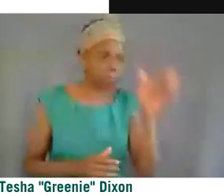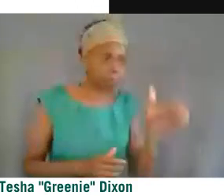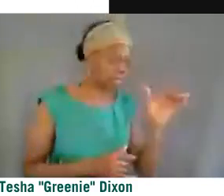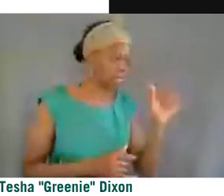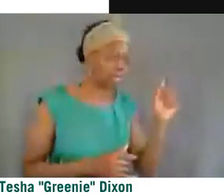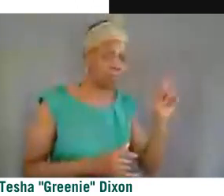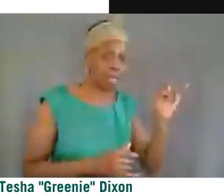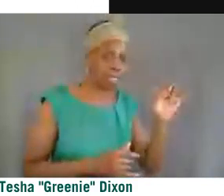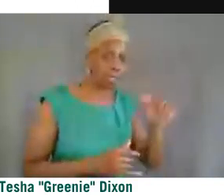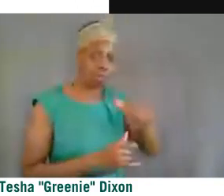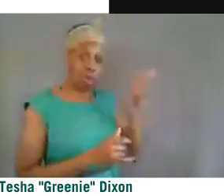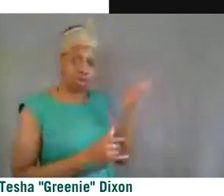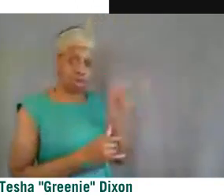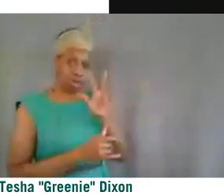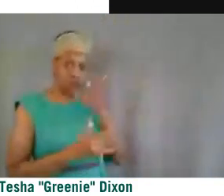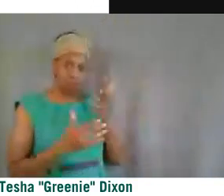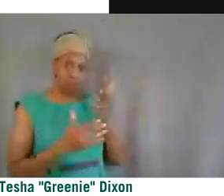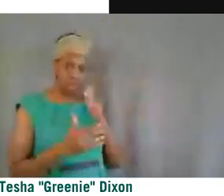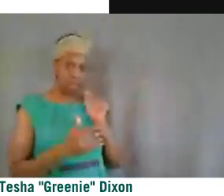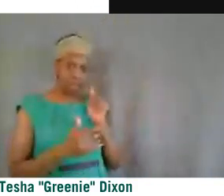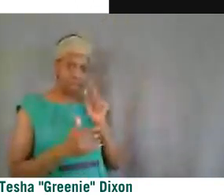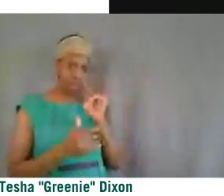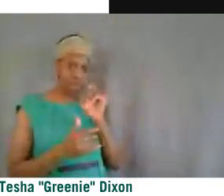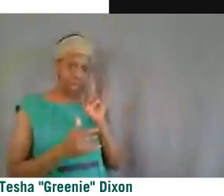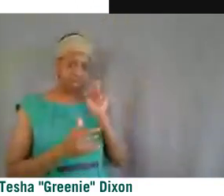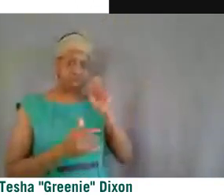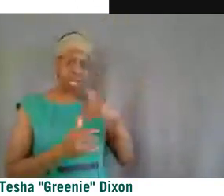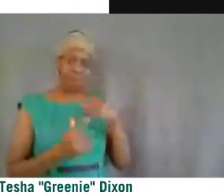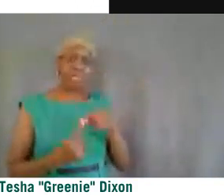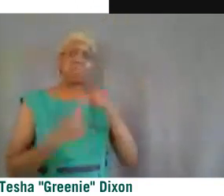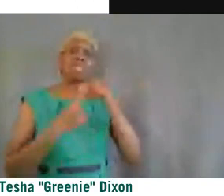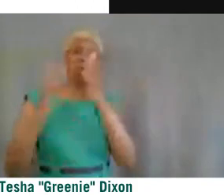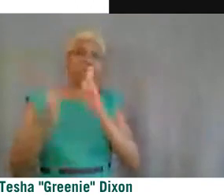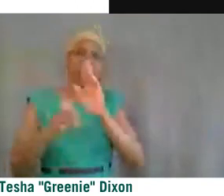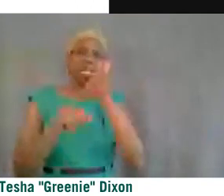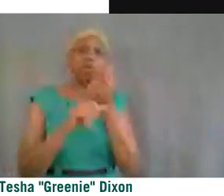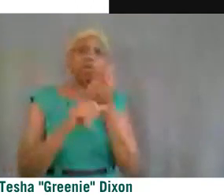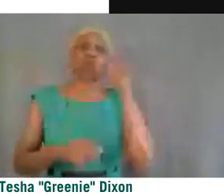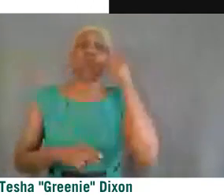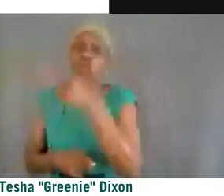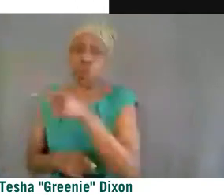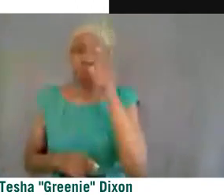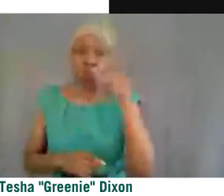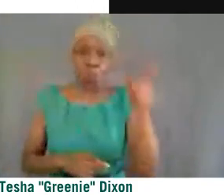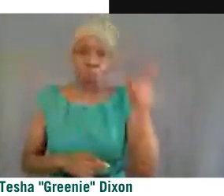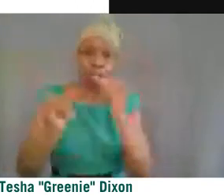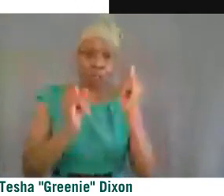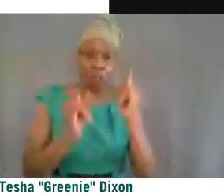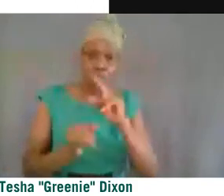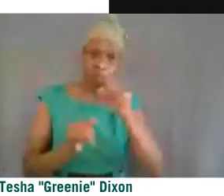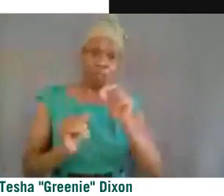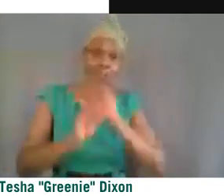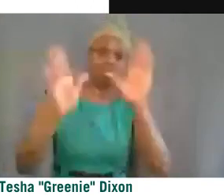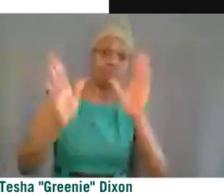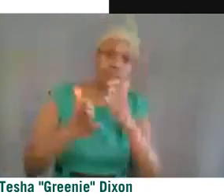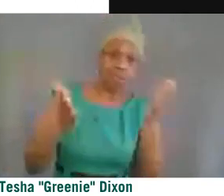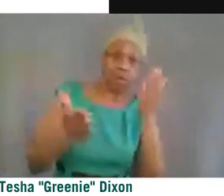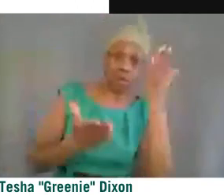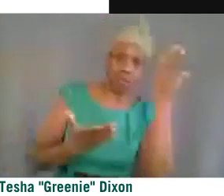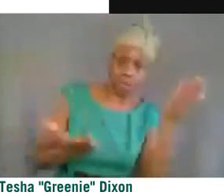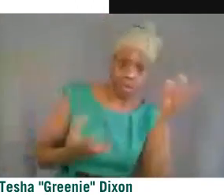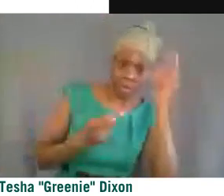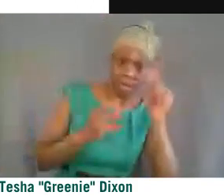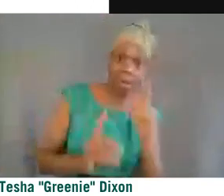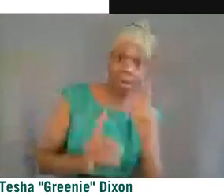have an individualized plan that's going to be specific to you. And I think the other thing is then thinking about the goals that